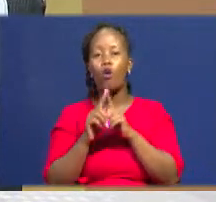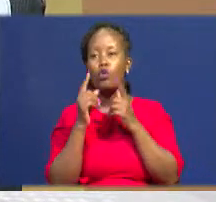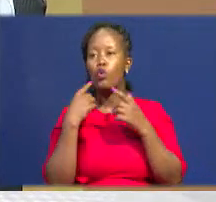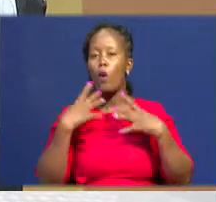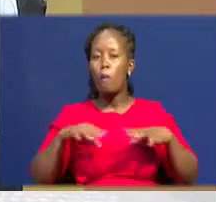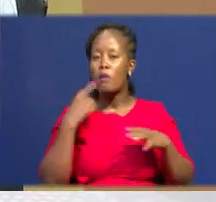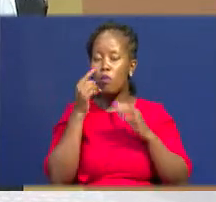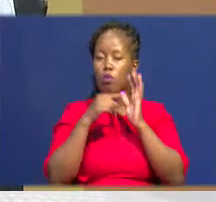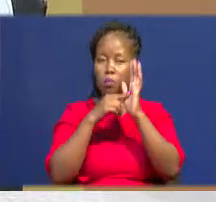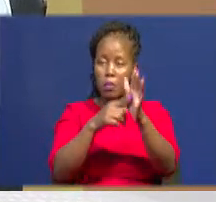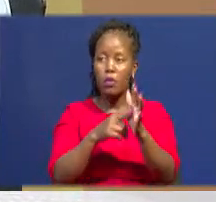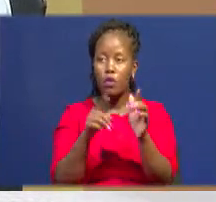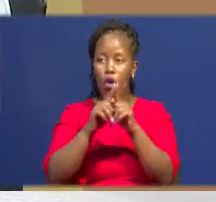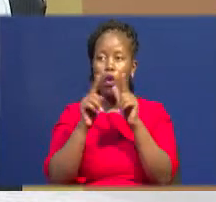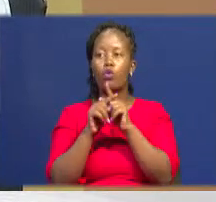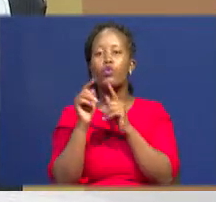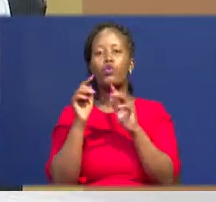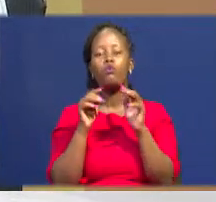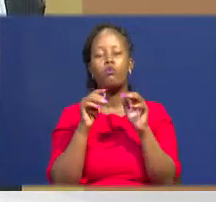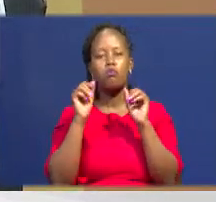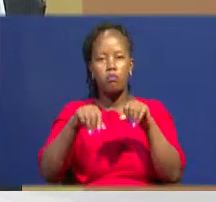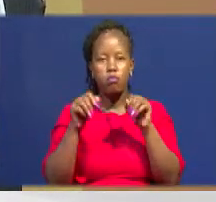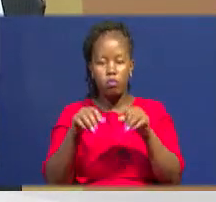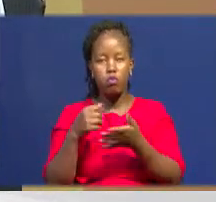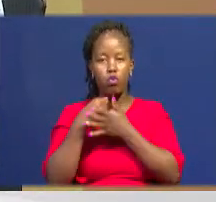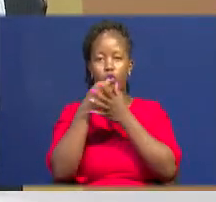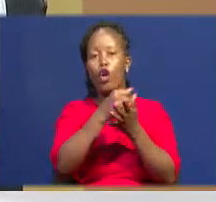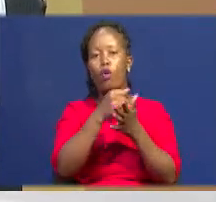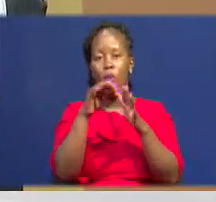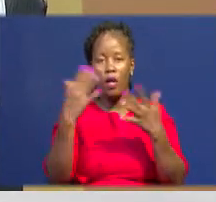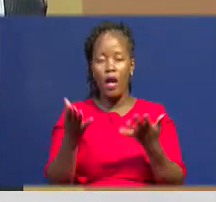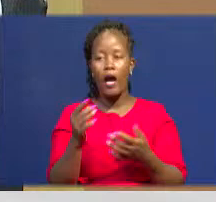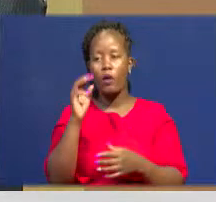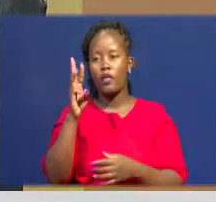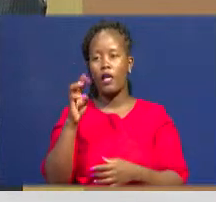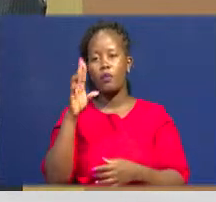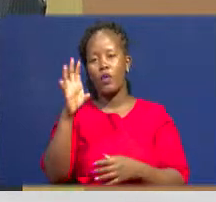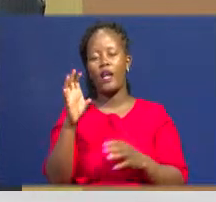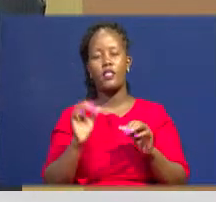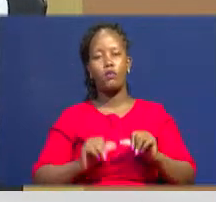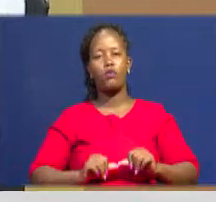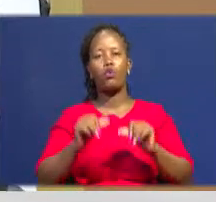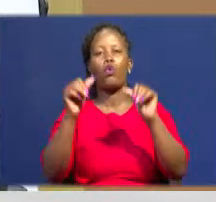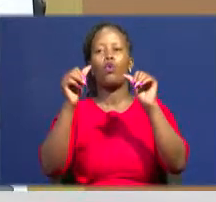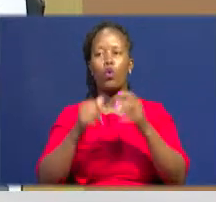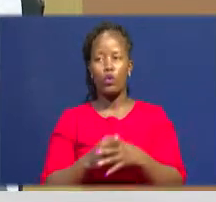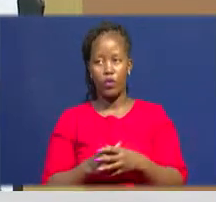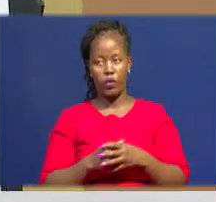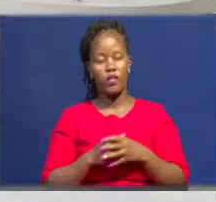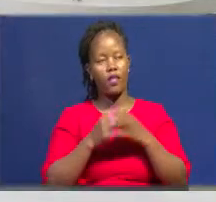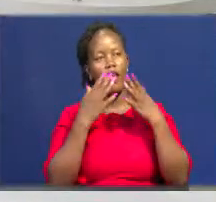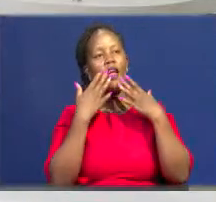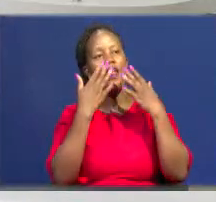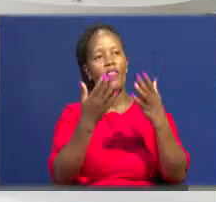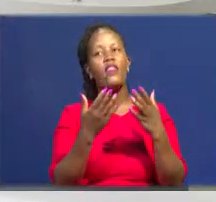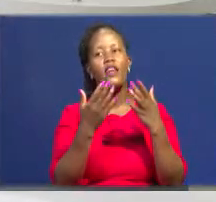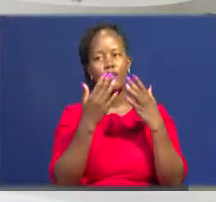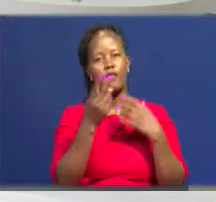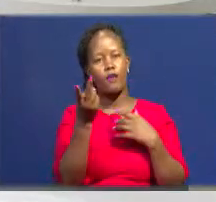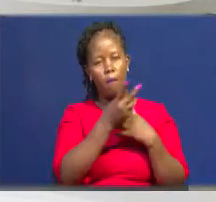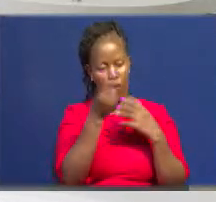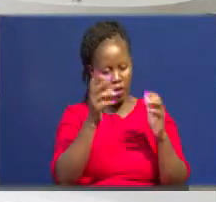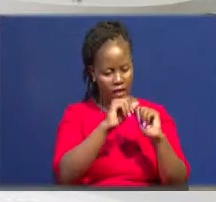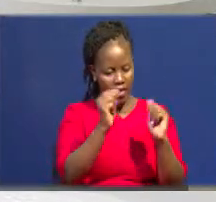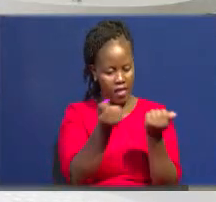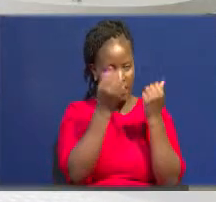who actually maintains the rally the way it's supposed to be as the specific code. Okay. Thank you very much. Abbas Gubbe, he's a safety